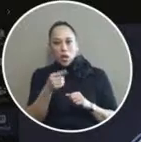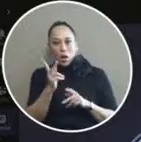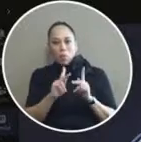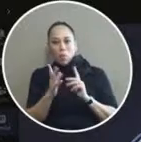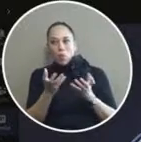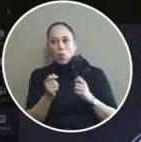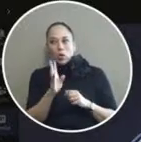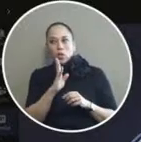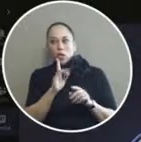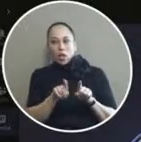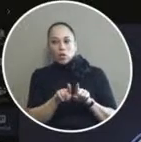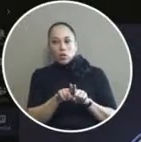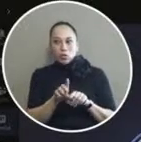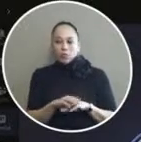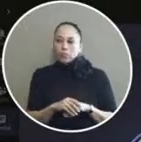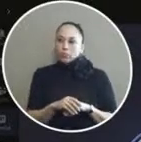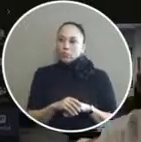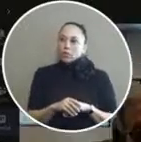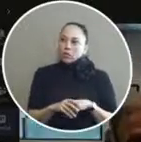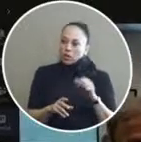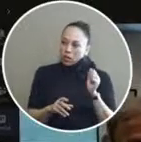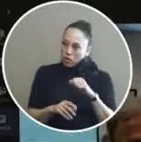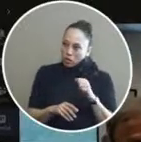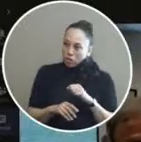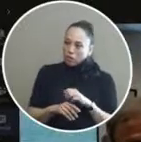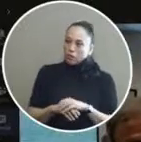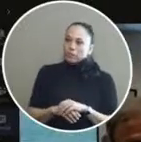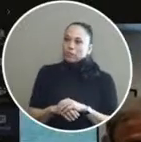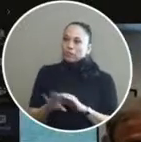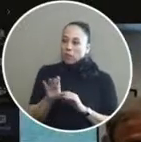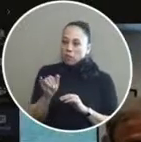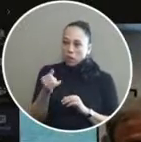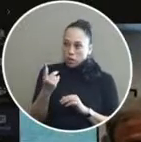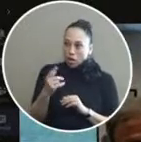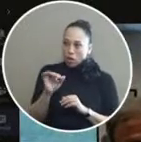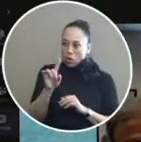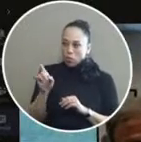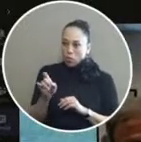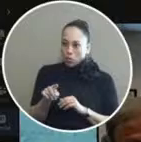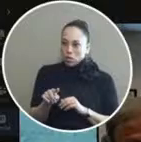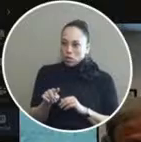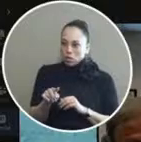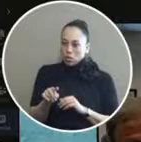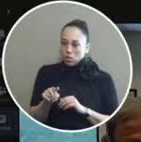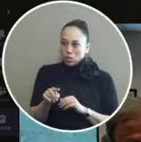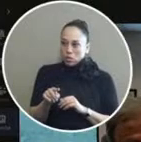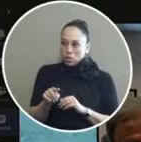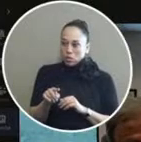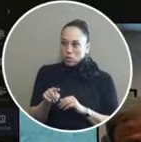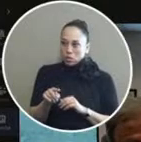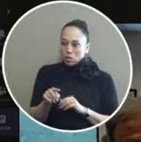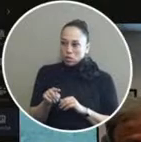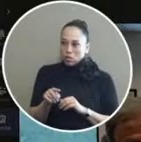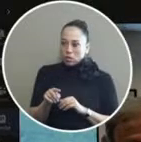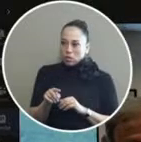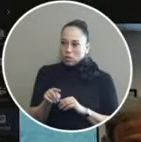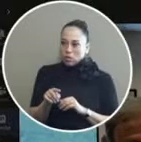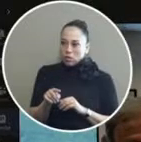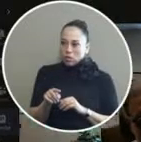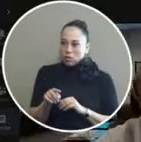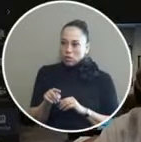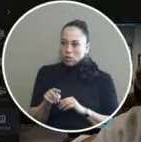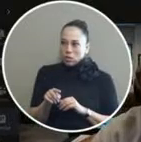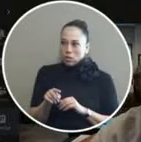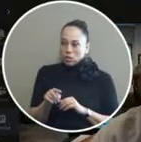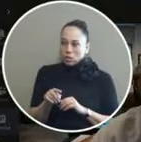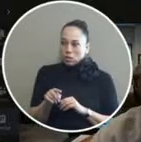speak as well. So then, yeah. So the other question I had was, Mayor Pro Tem, to your